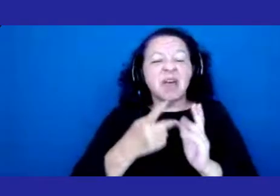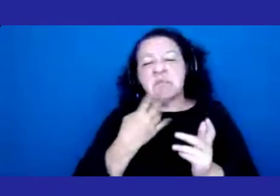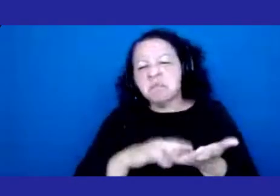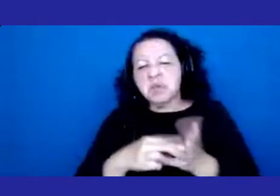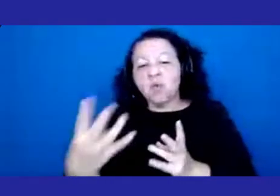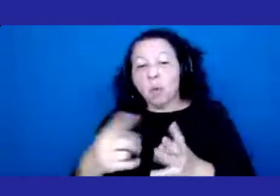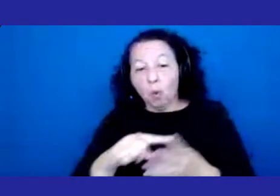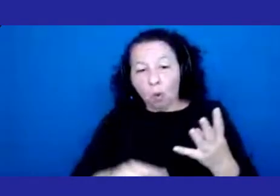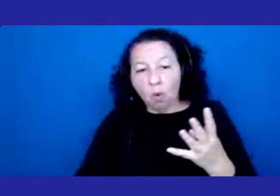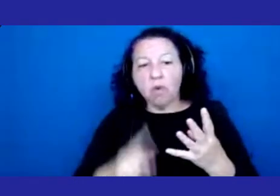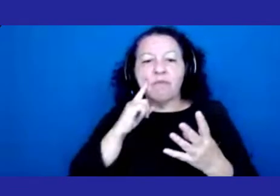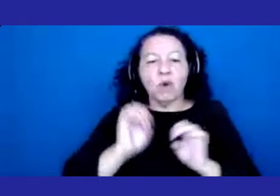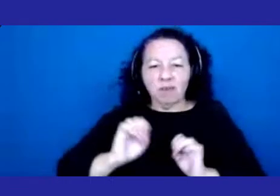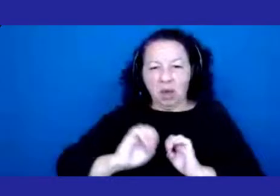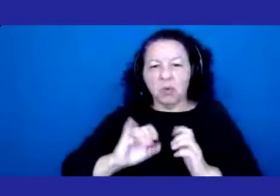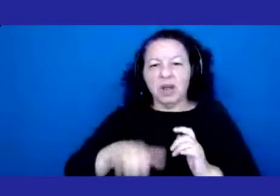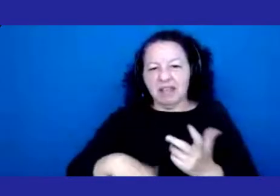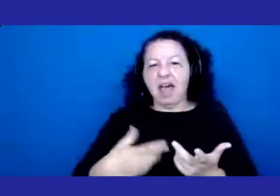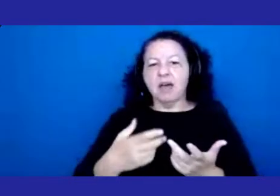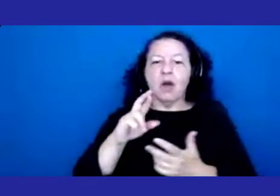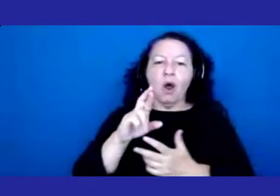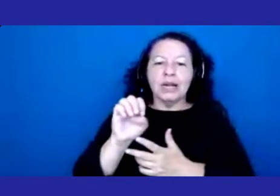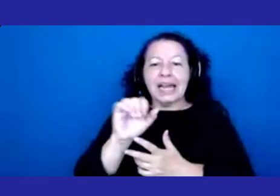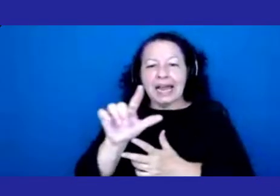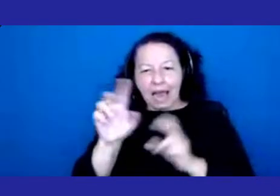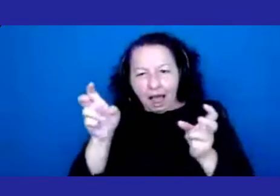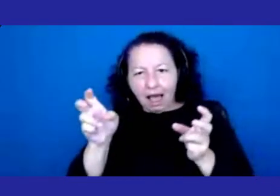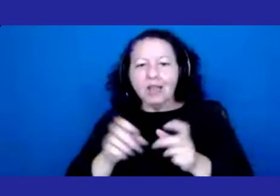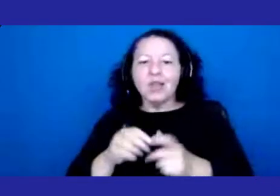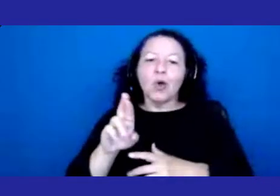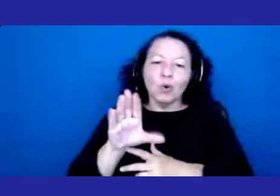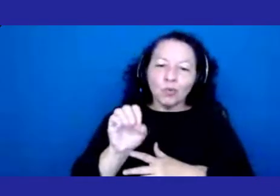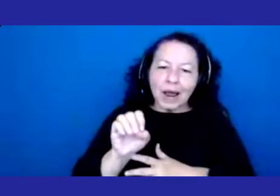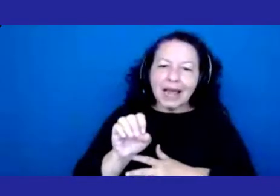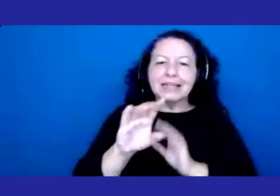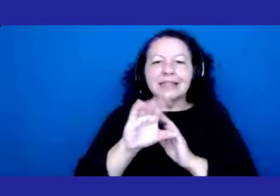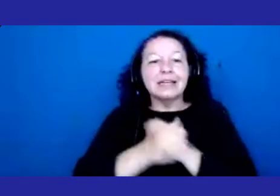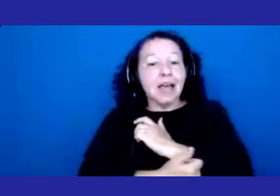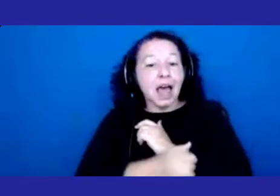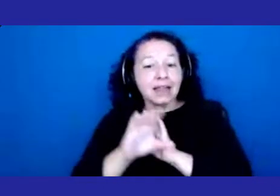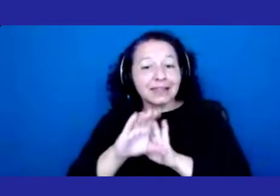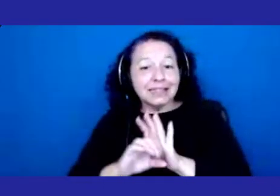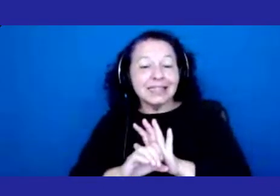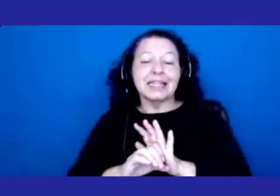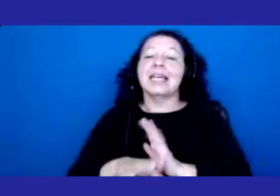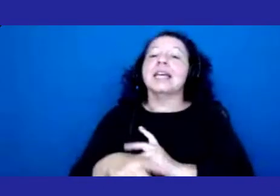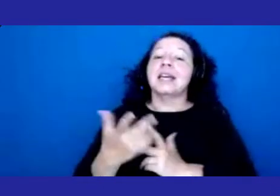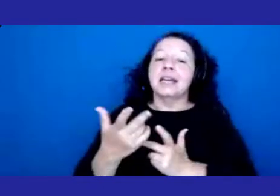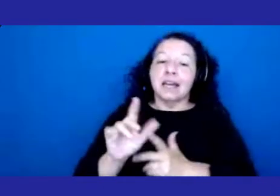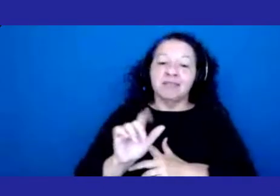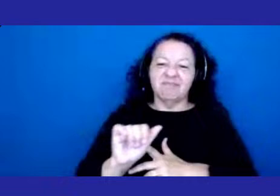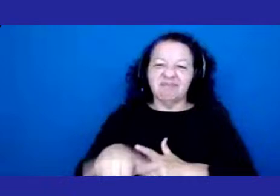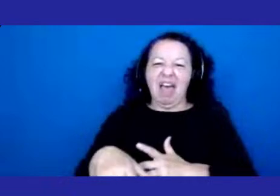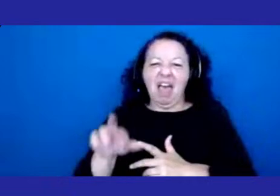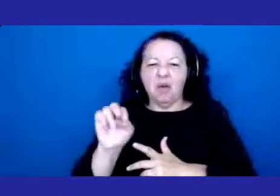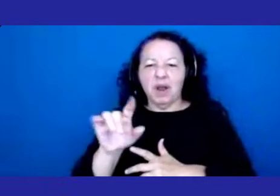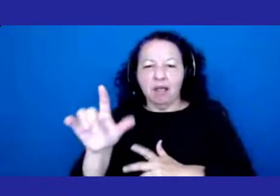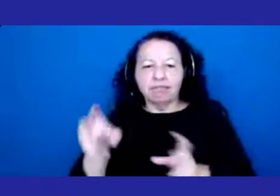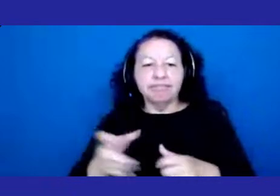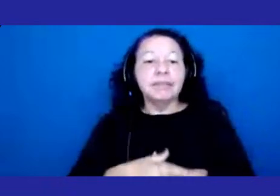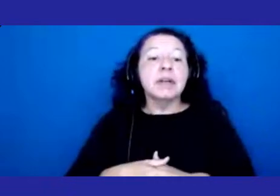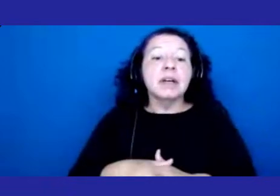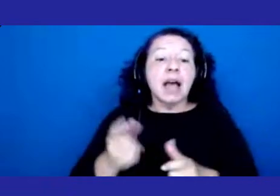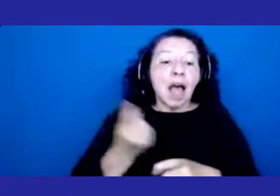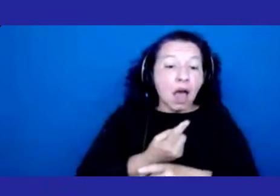ethnicity and language data, which we will call real data during this presentation. And those dimensions are accuracy, completeness, timeliness,